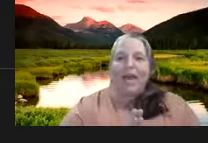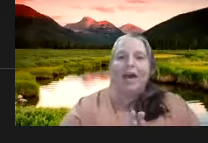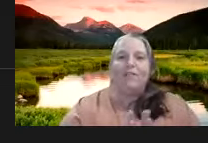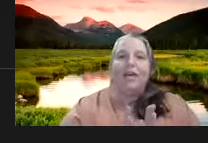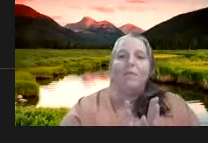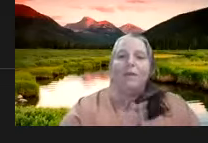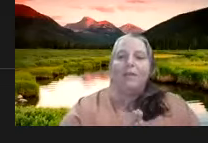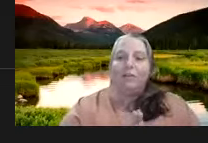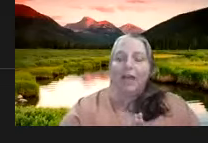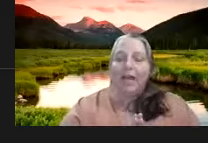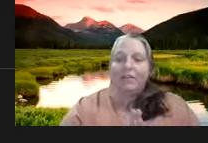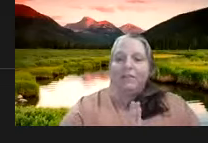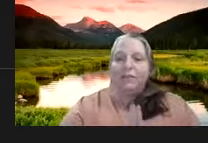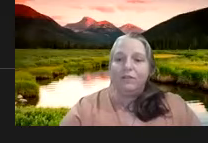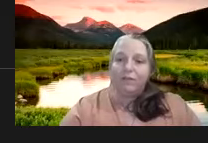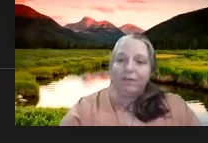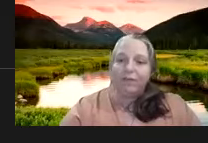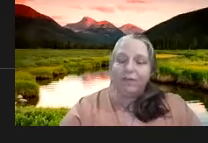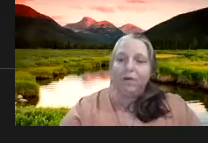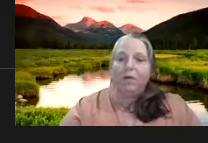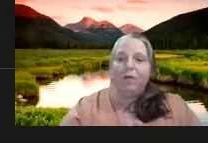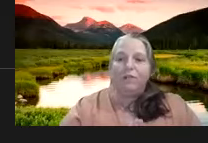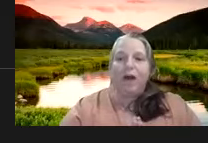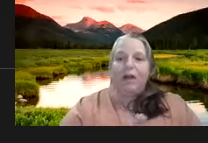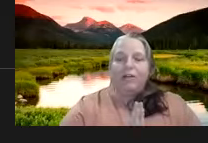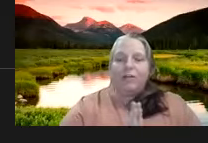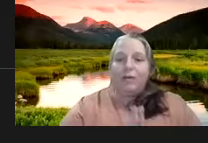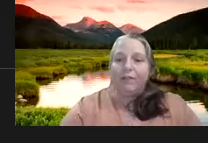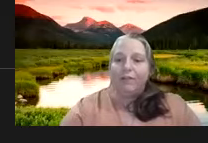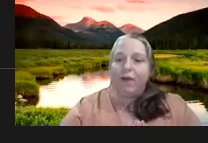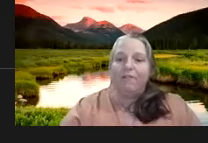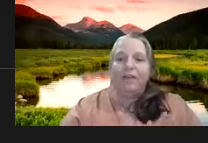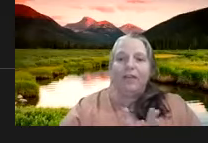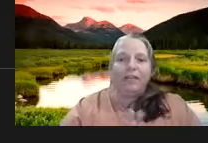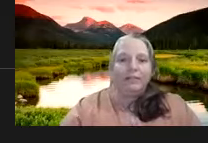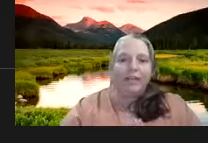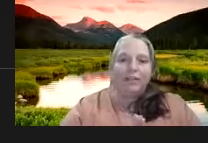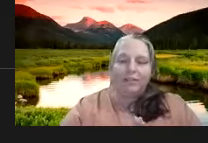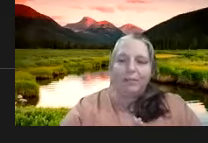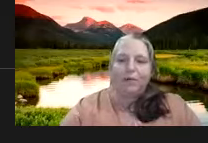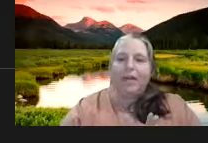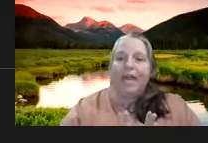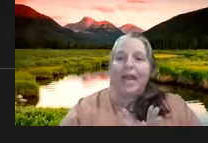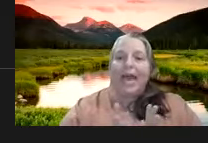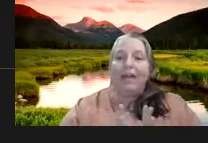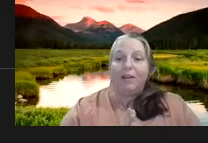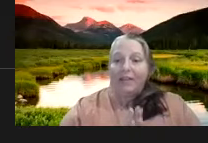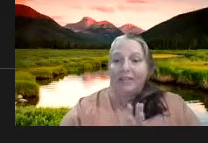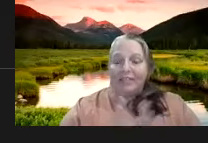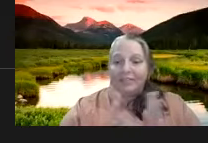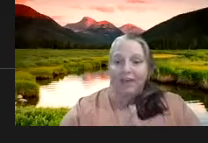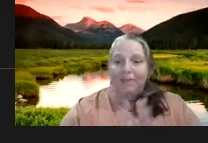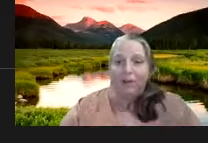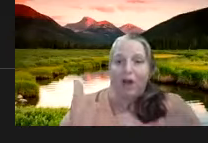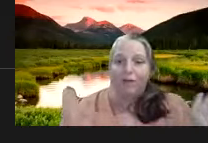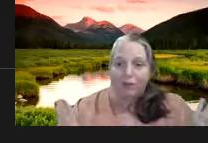that we have. But if you'd like the full survey report, we've got a short infographic, an executive summary, and a very